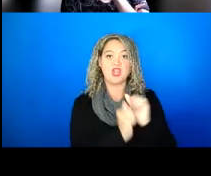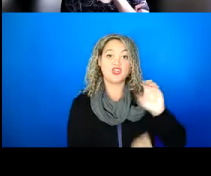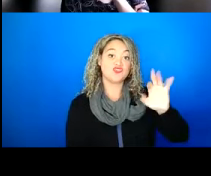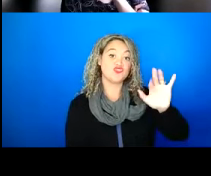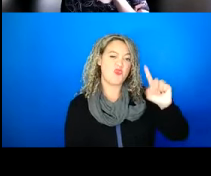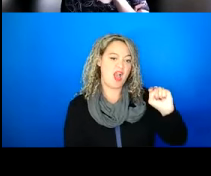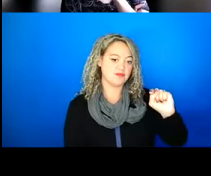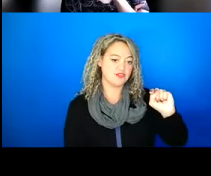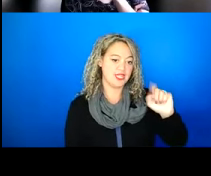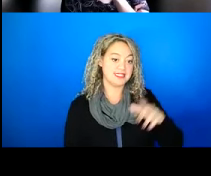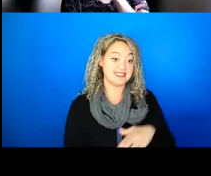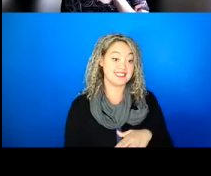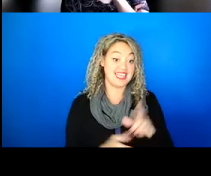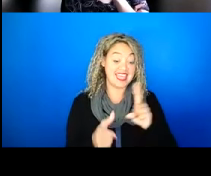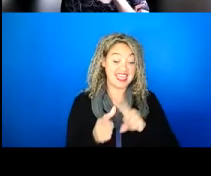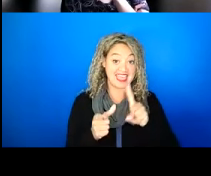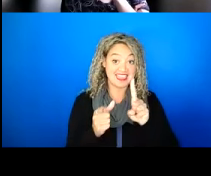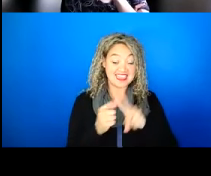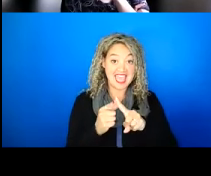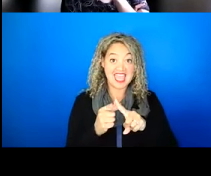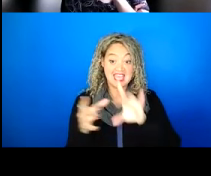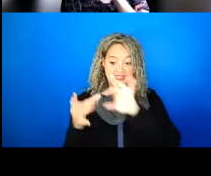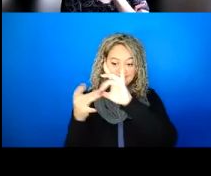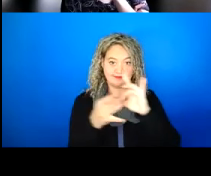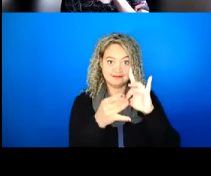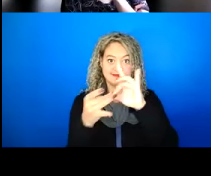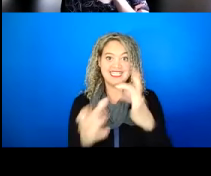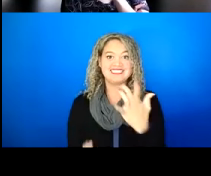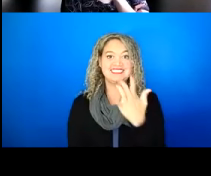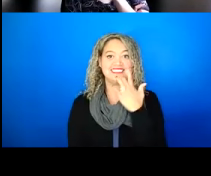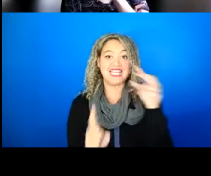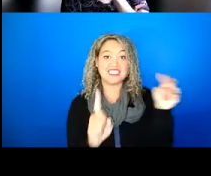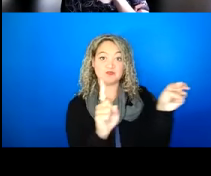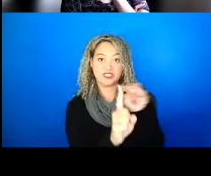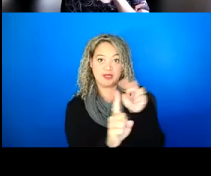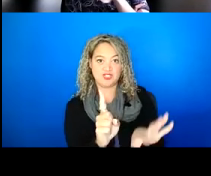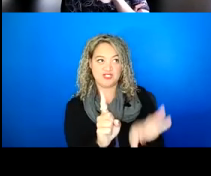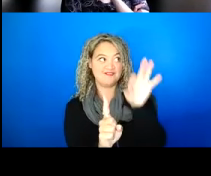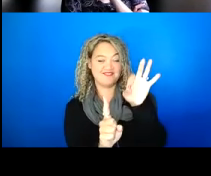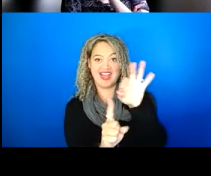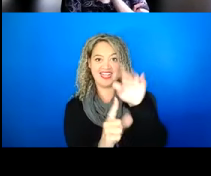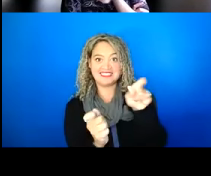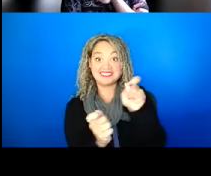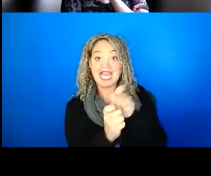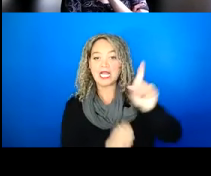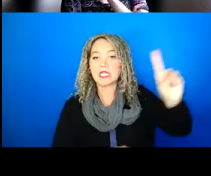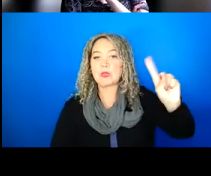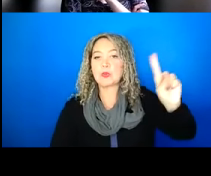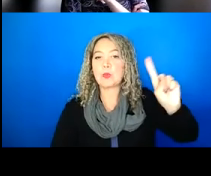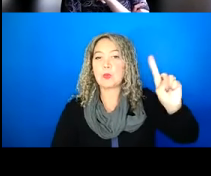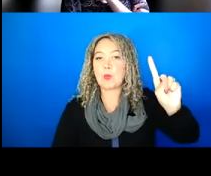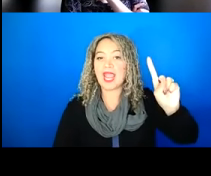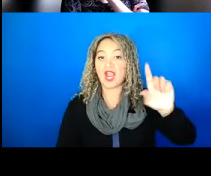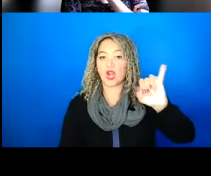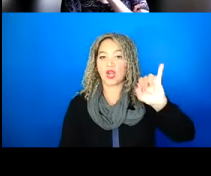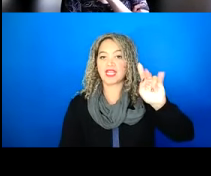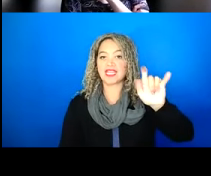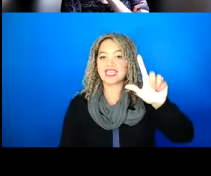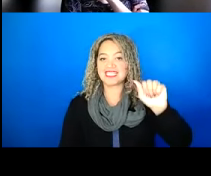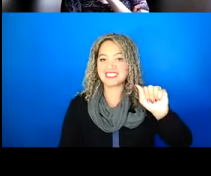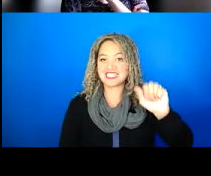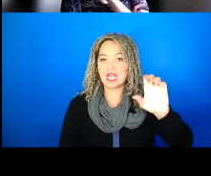then map out taste perception to find exactly where in insular cortex